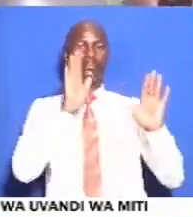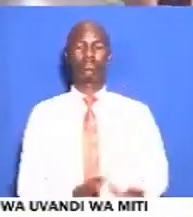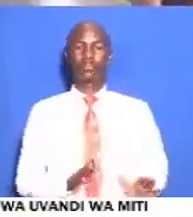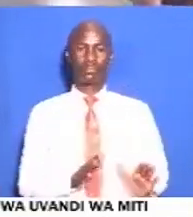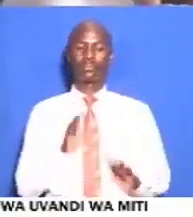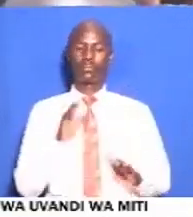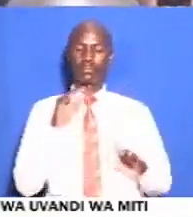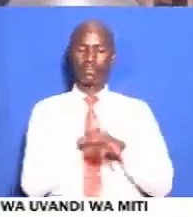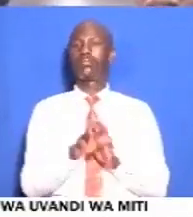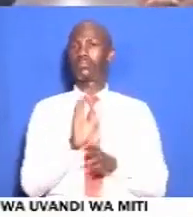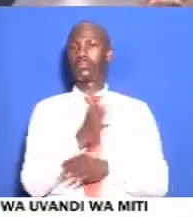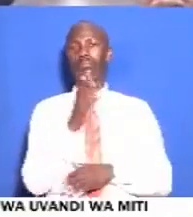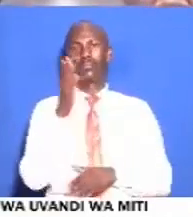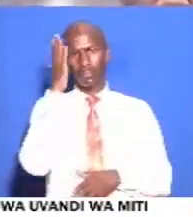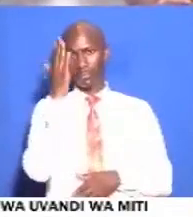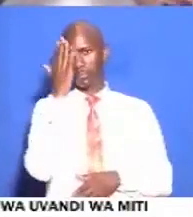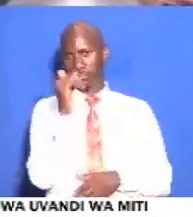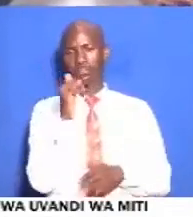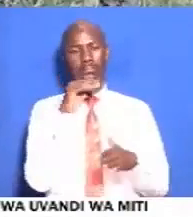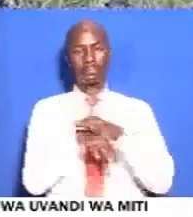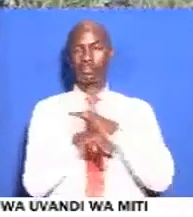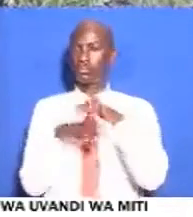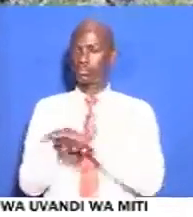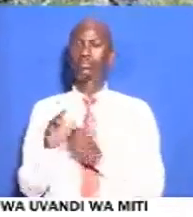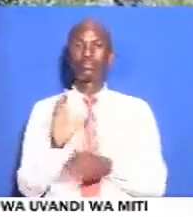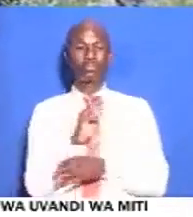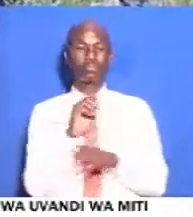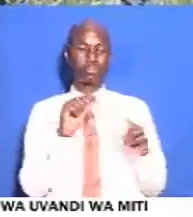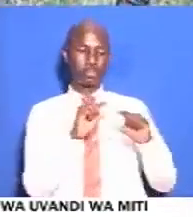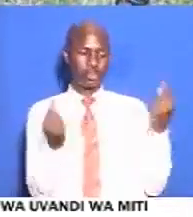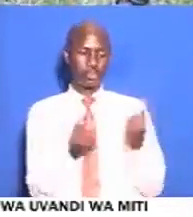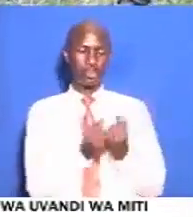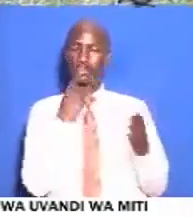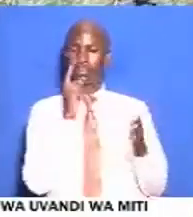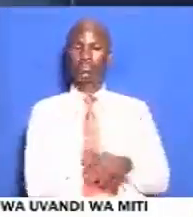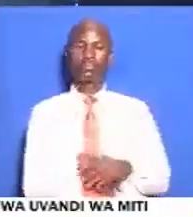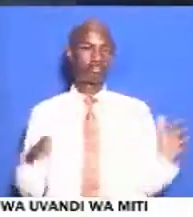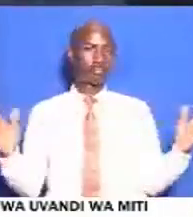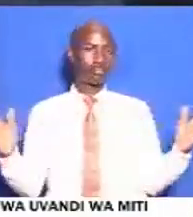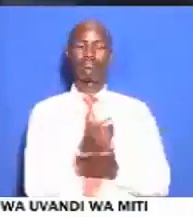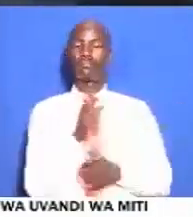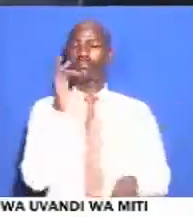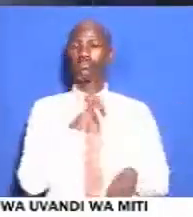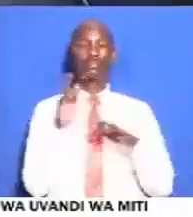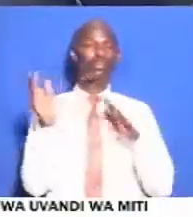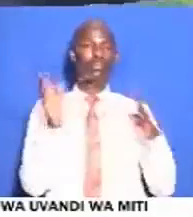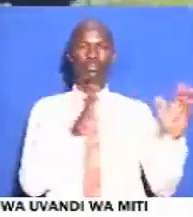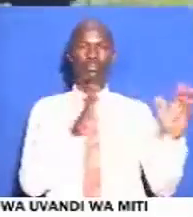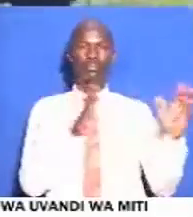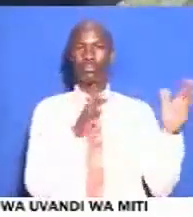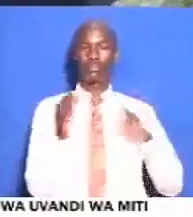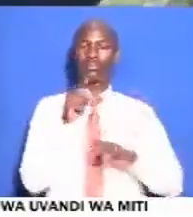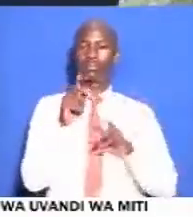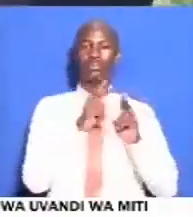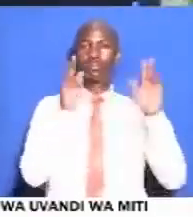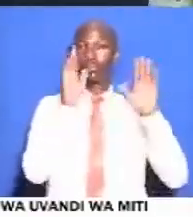get to know they should plant. Ndiye uje laya kauwa kuita na nyana mwendo kuanze veta undula